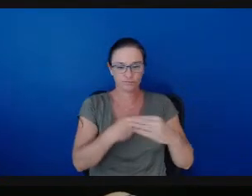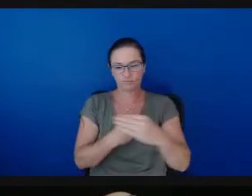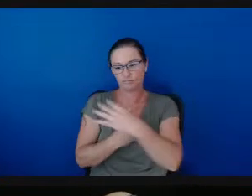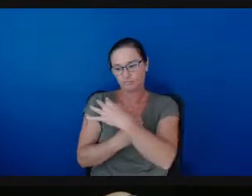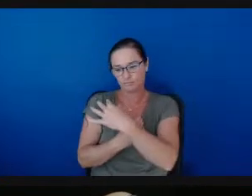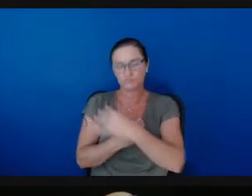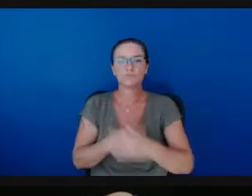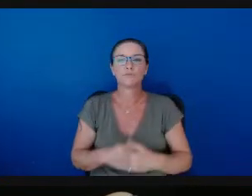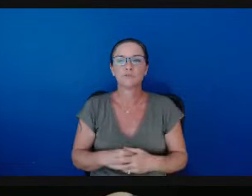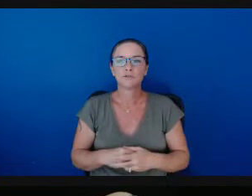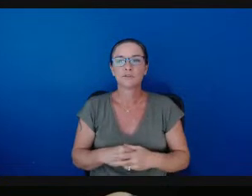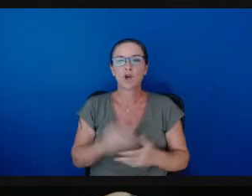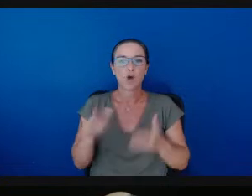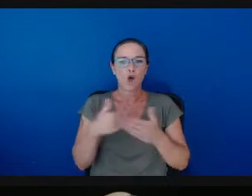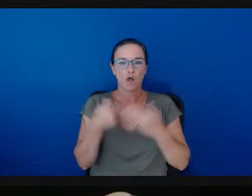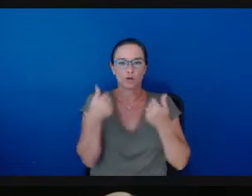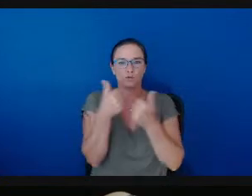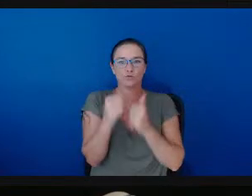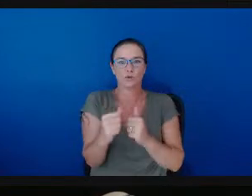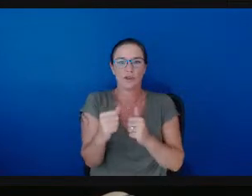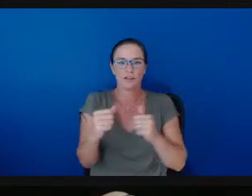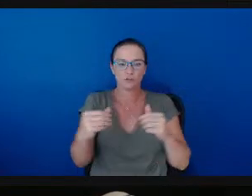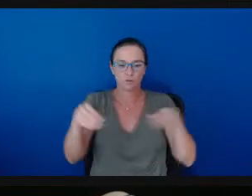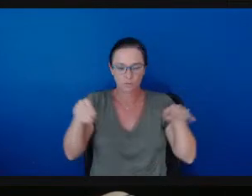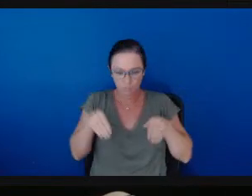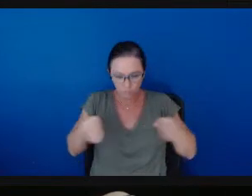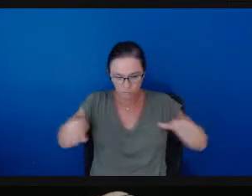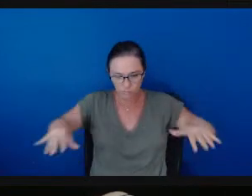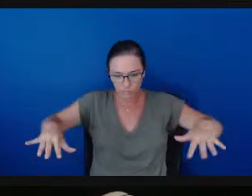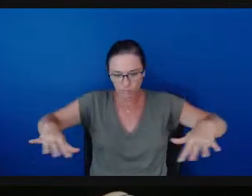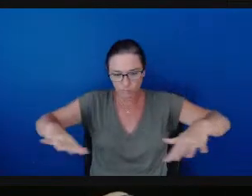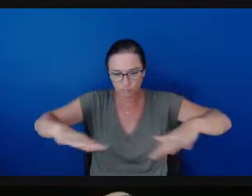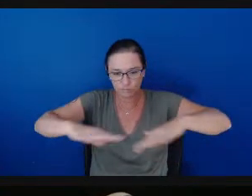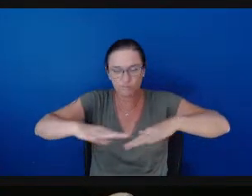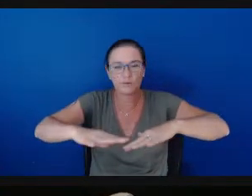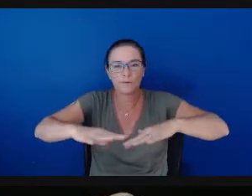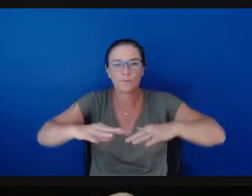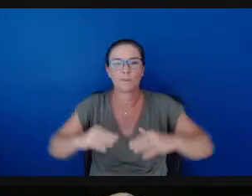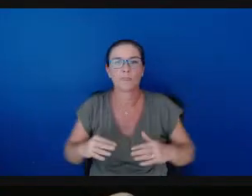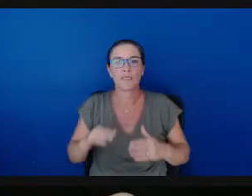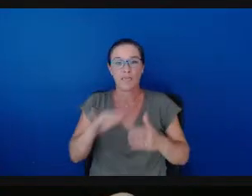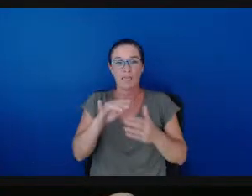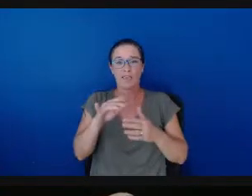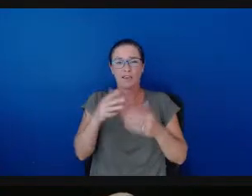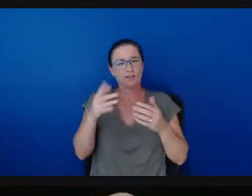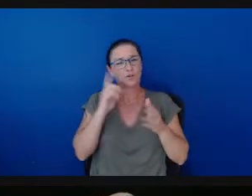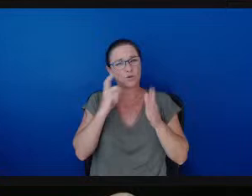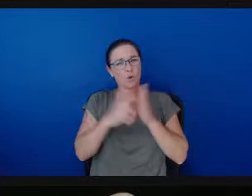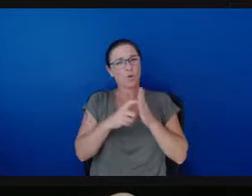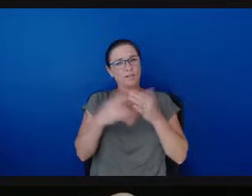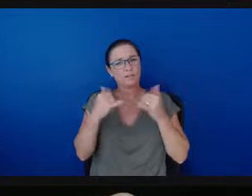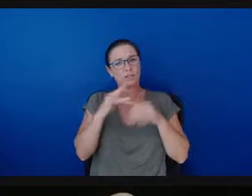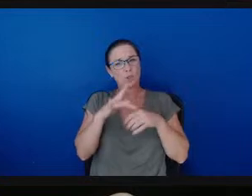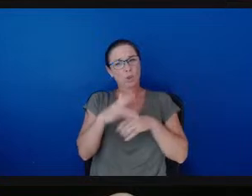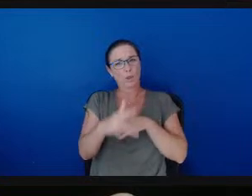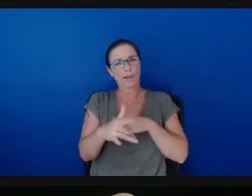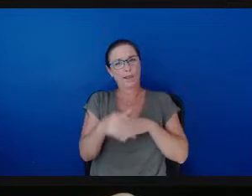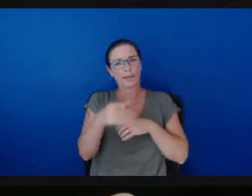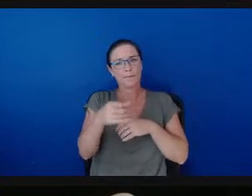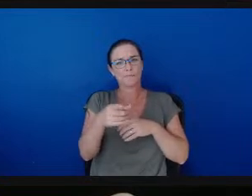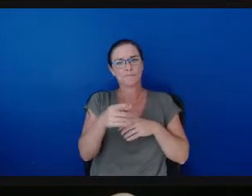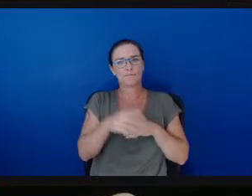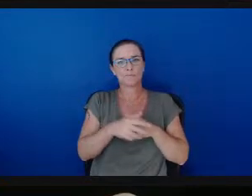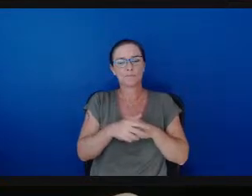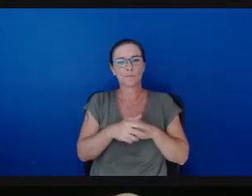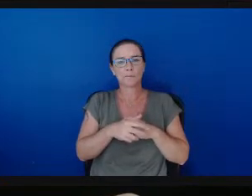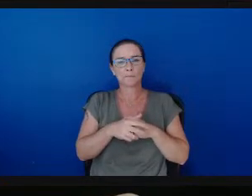here. But note how early this is. This front still even with this patch of lighter ground right in